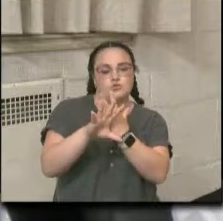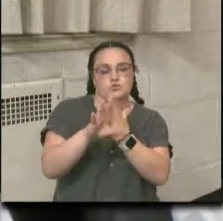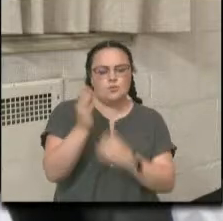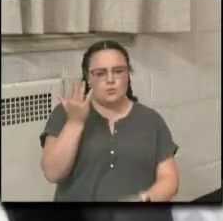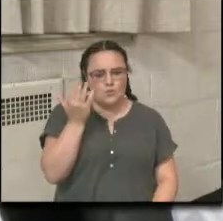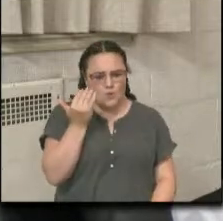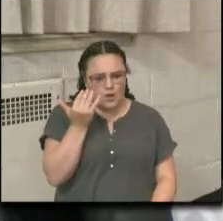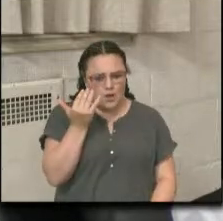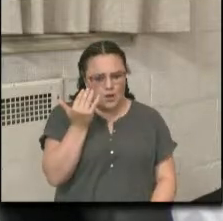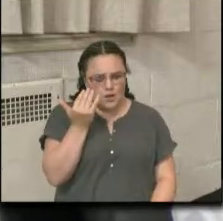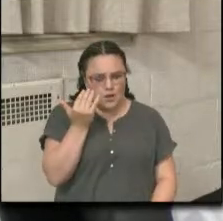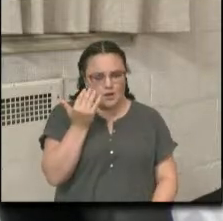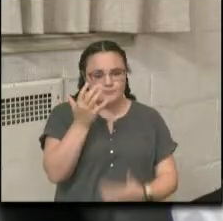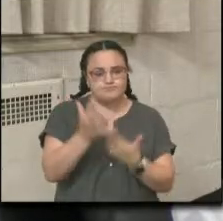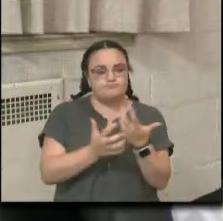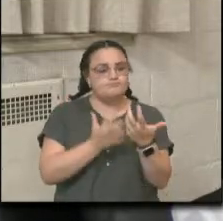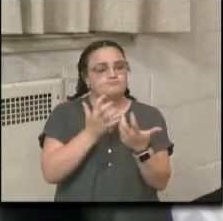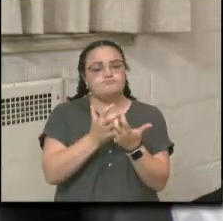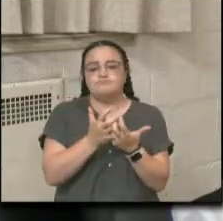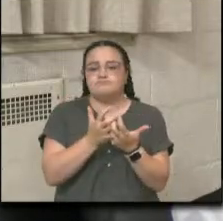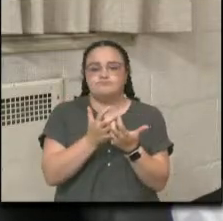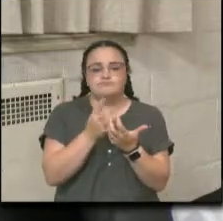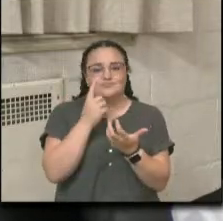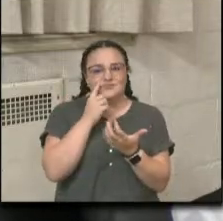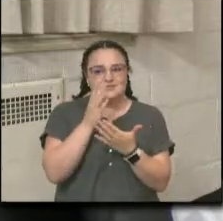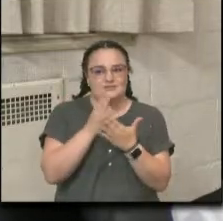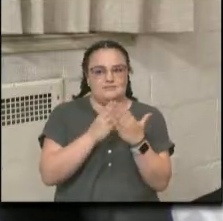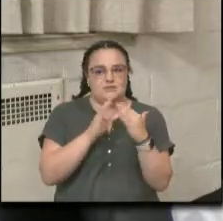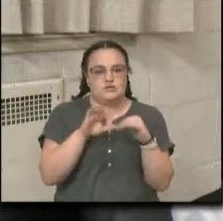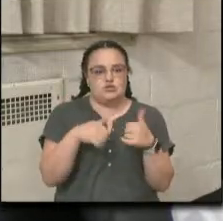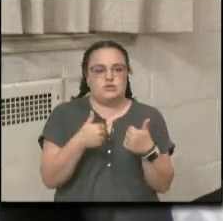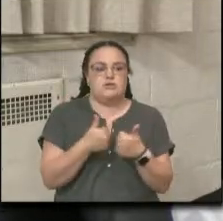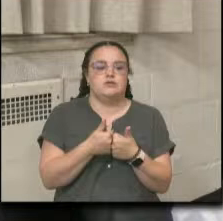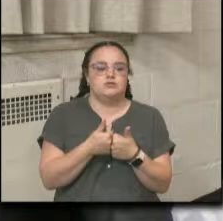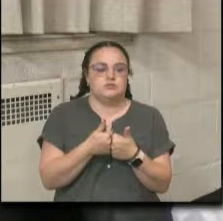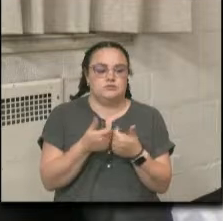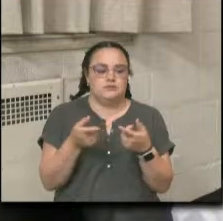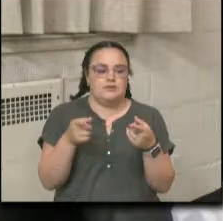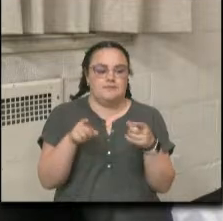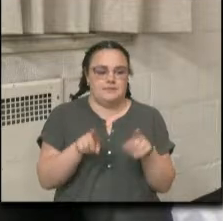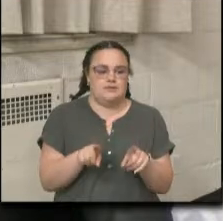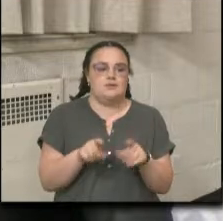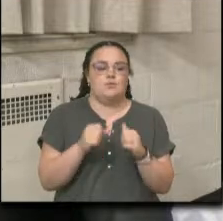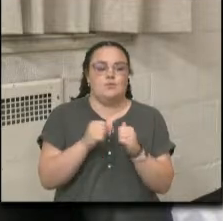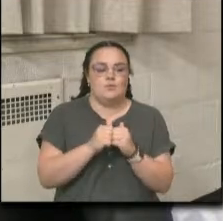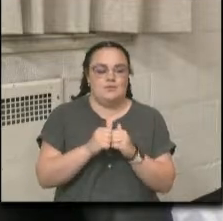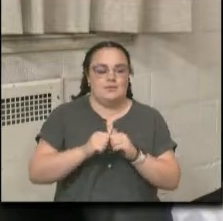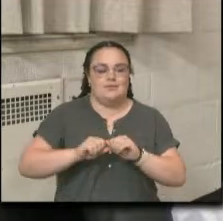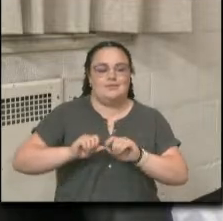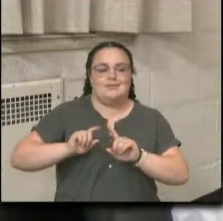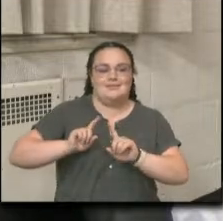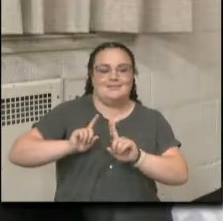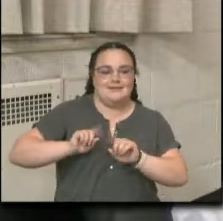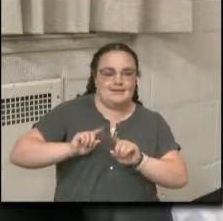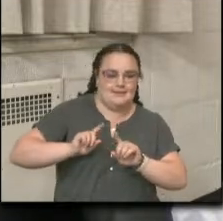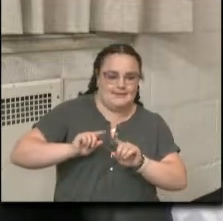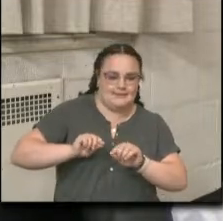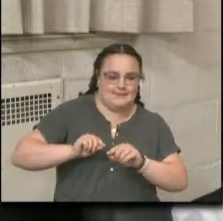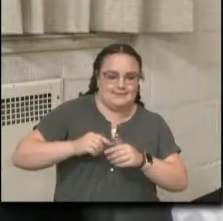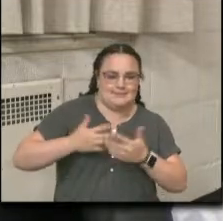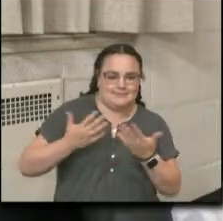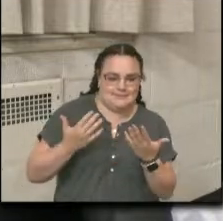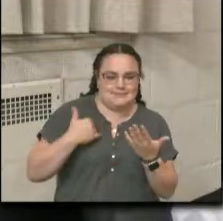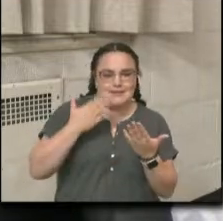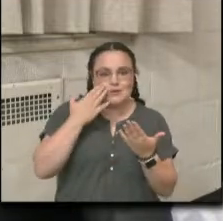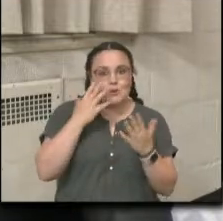accommodate for just some of the challenges that we've had with attendance and to make our meetings